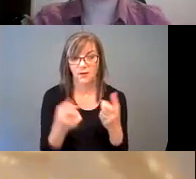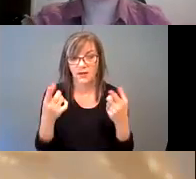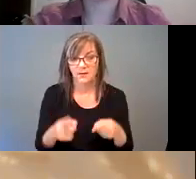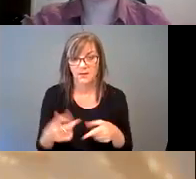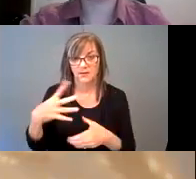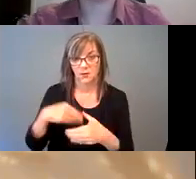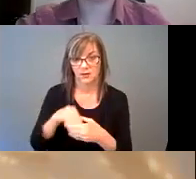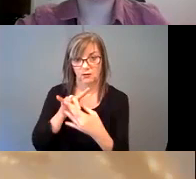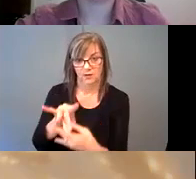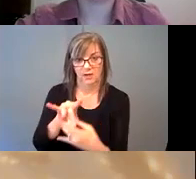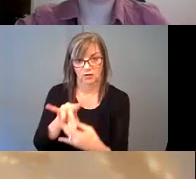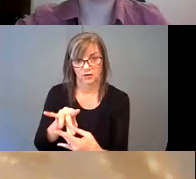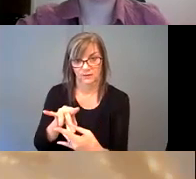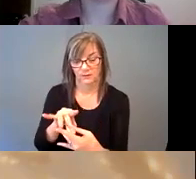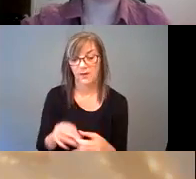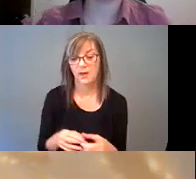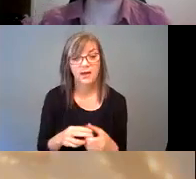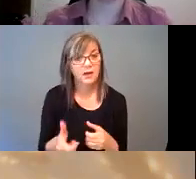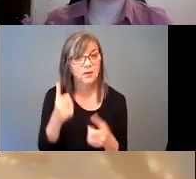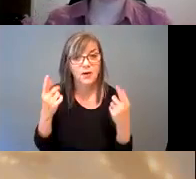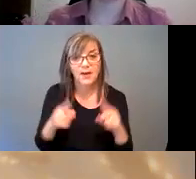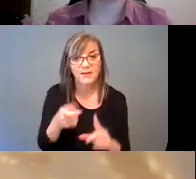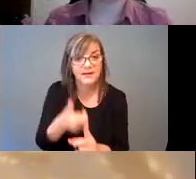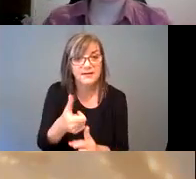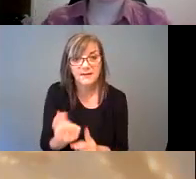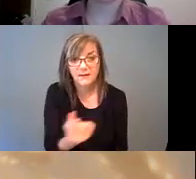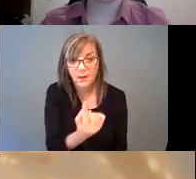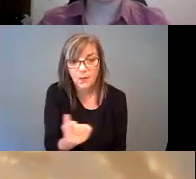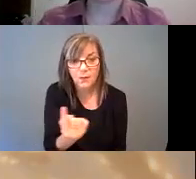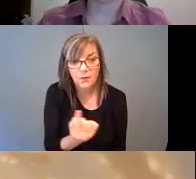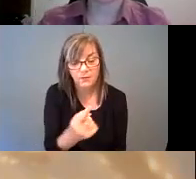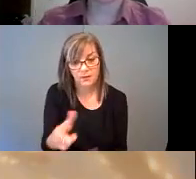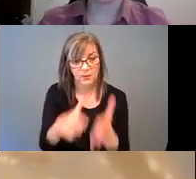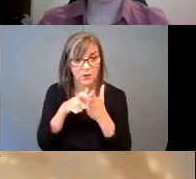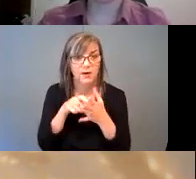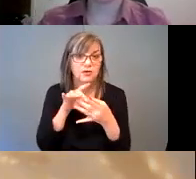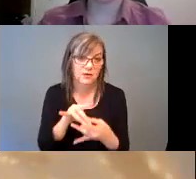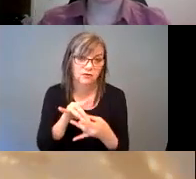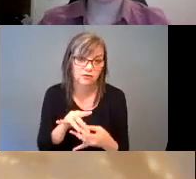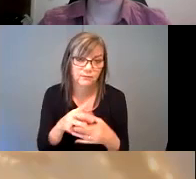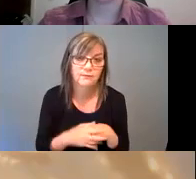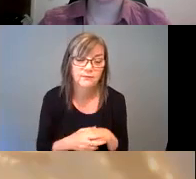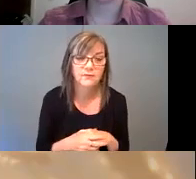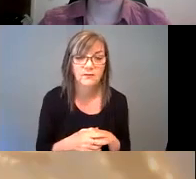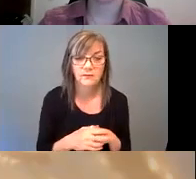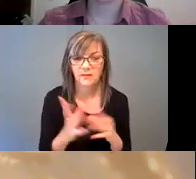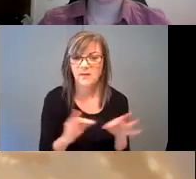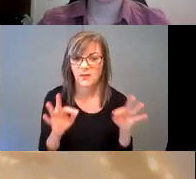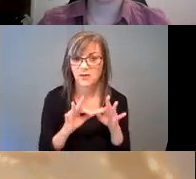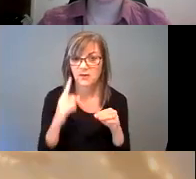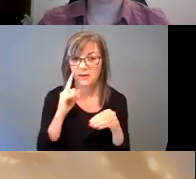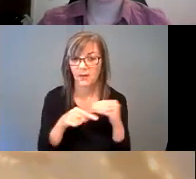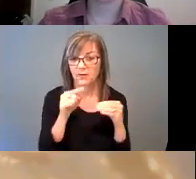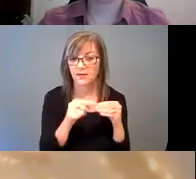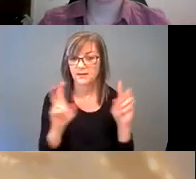cannot occur in isolation. So I think that that is something that is really important to think about when you're considering